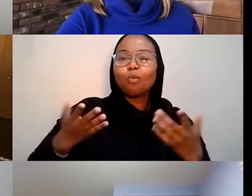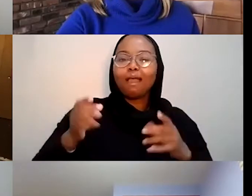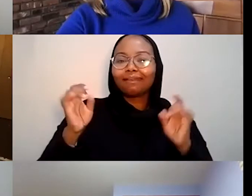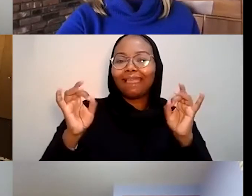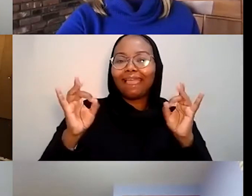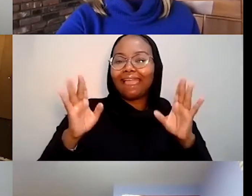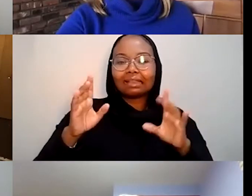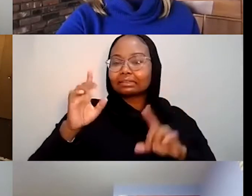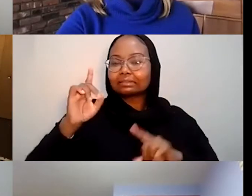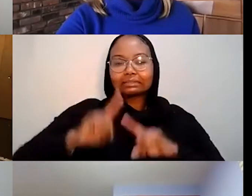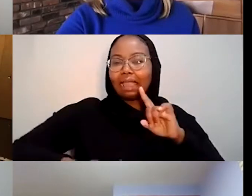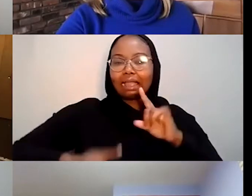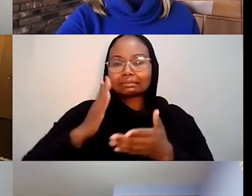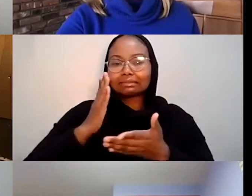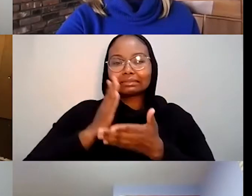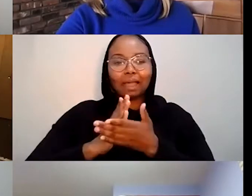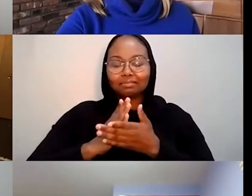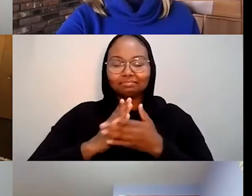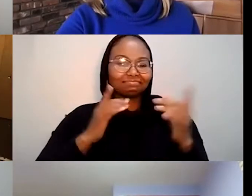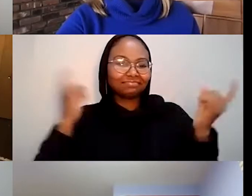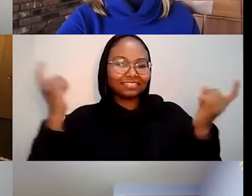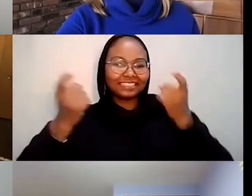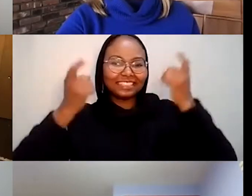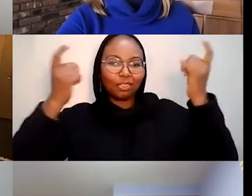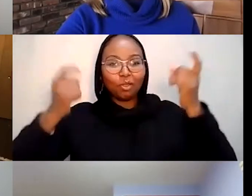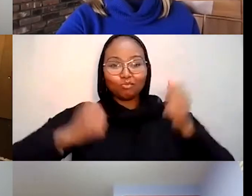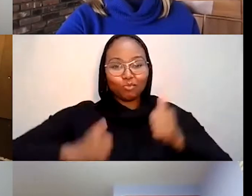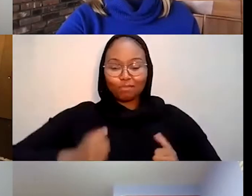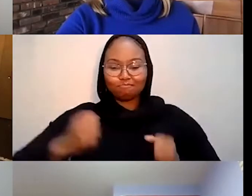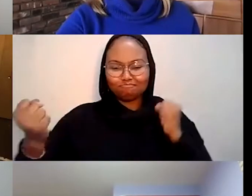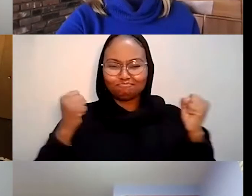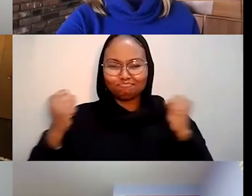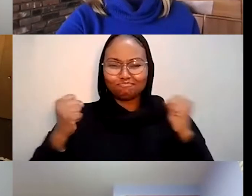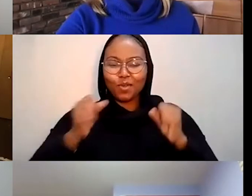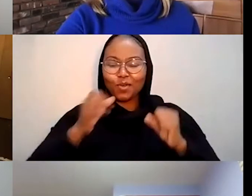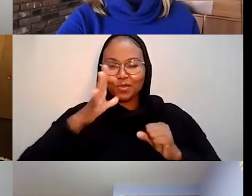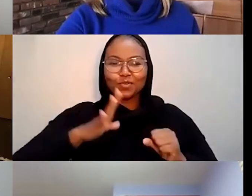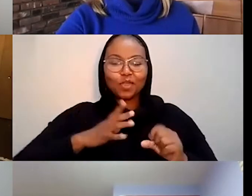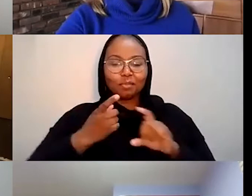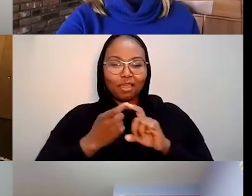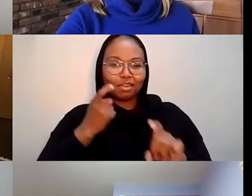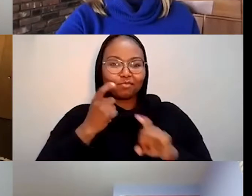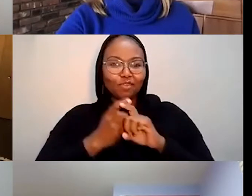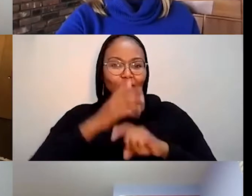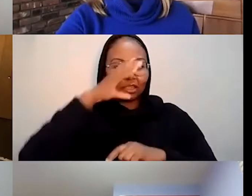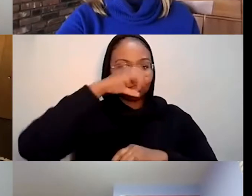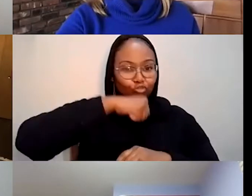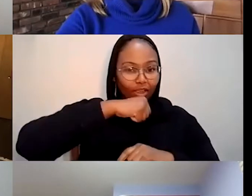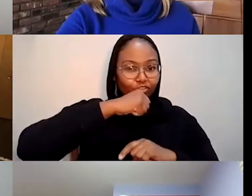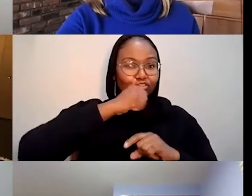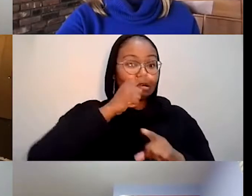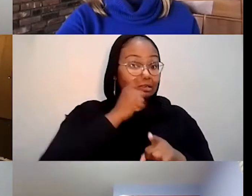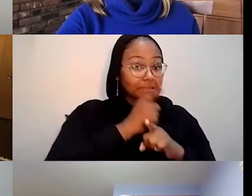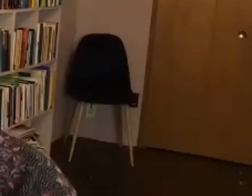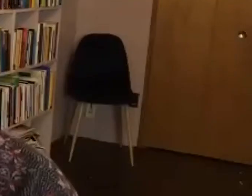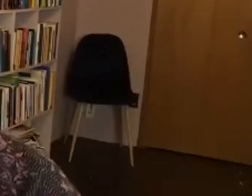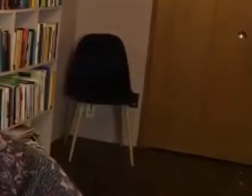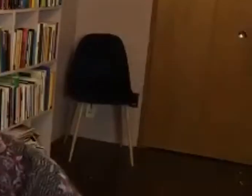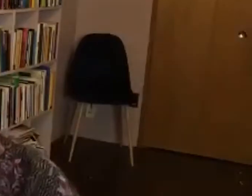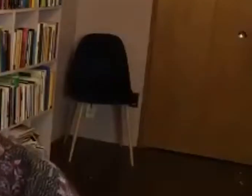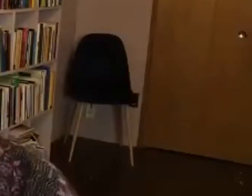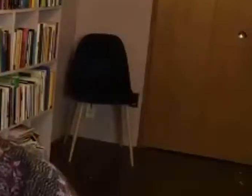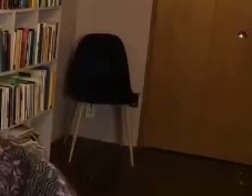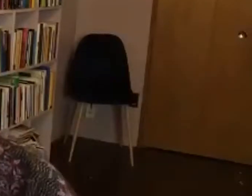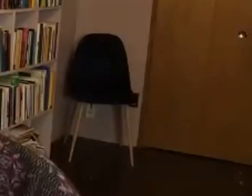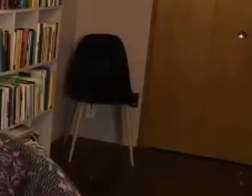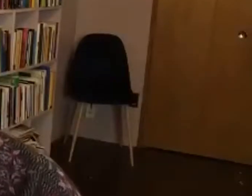celebrating bold women and activism from the Stranger Sisters Social Impact Campaign. Thank you guys for being here. I want